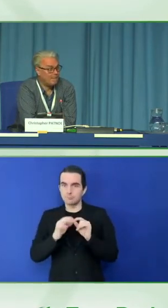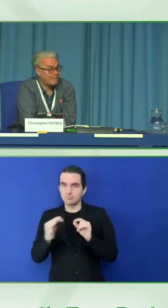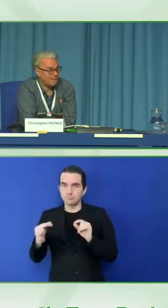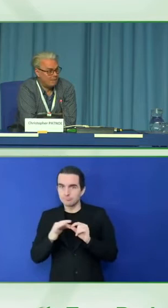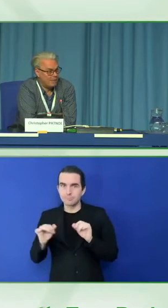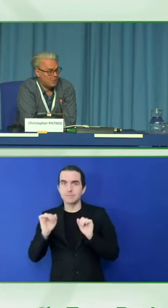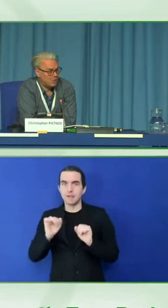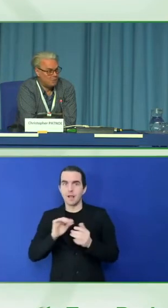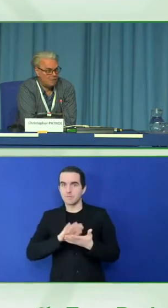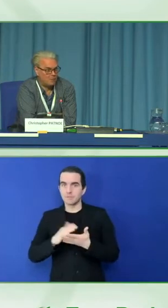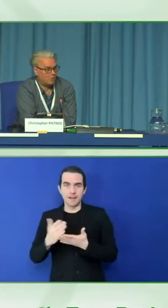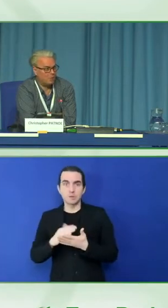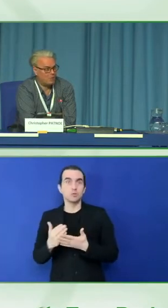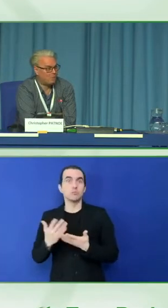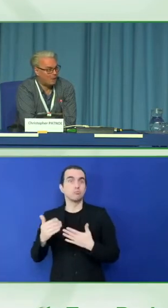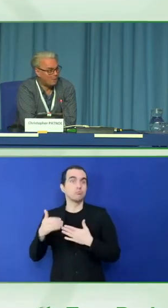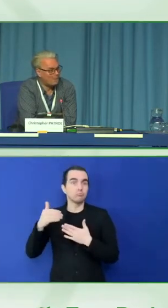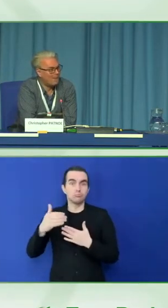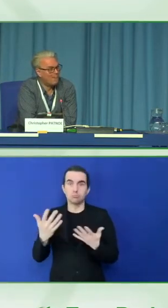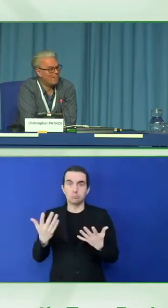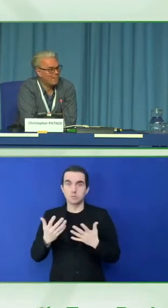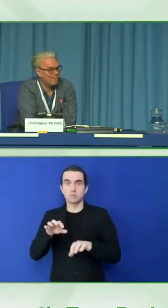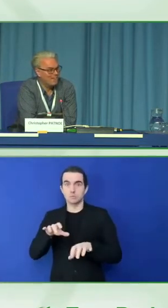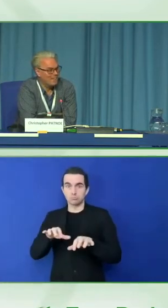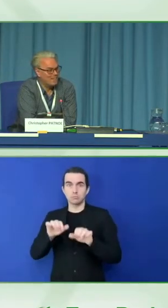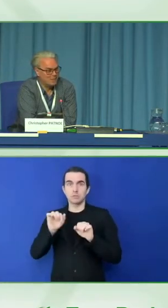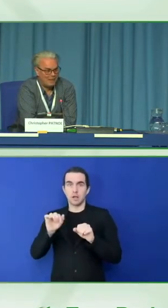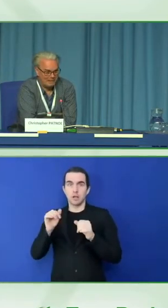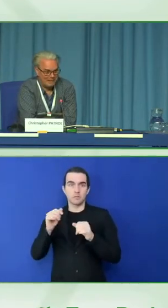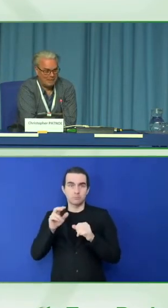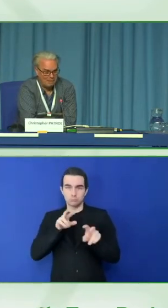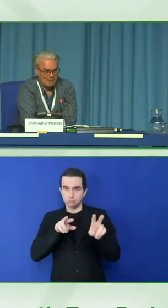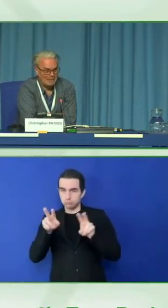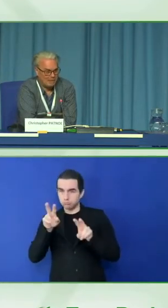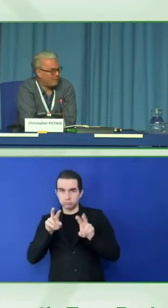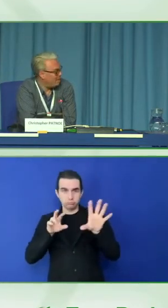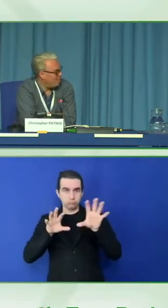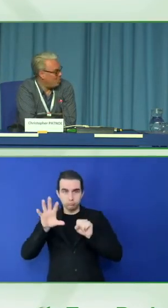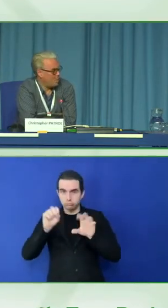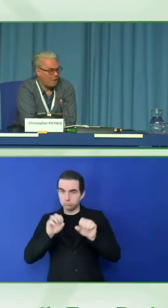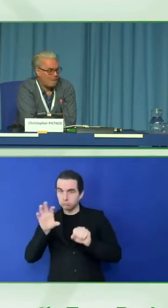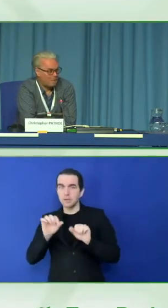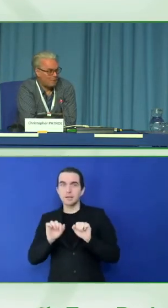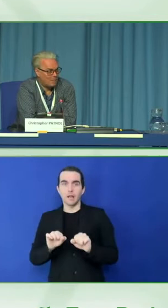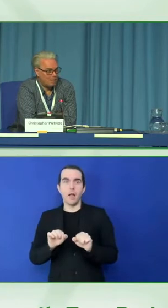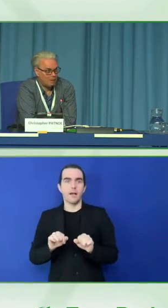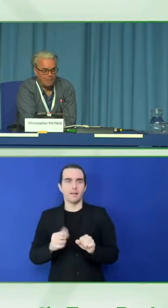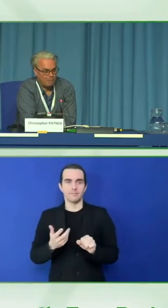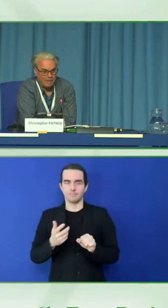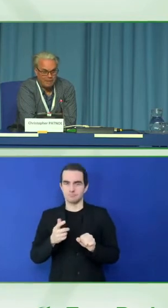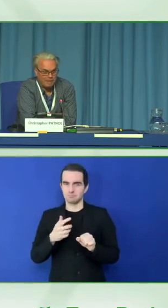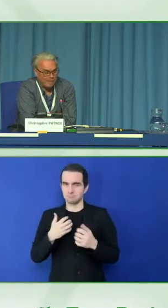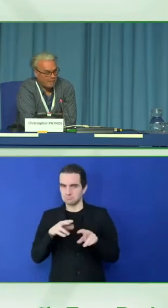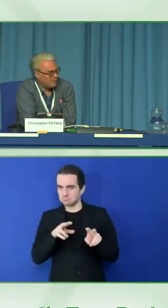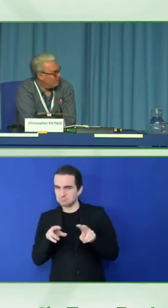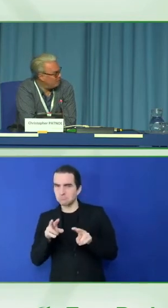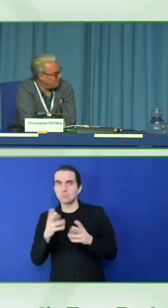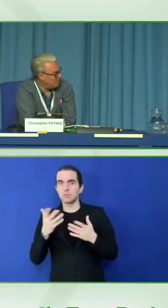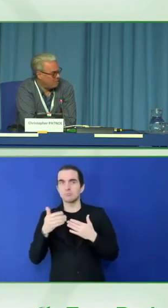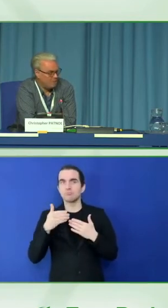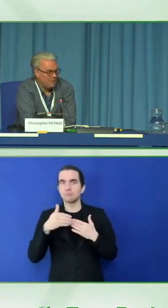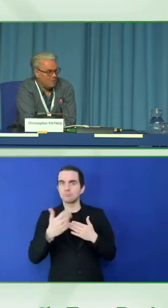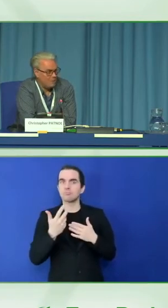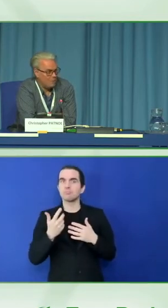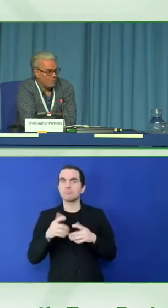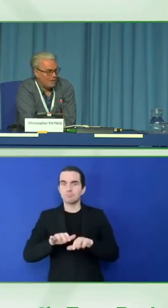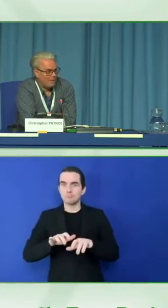and it limits innovation because people don't know there's a problem there. So I completely agree. Without people knowing there's a problem, we're never going to find a solution.